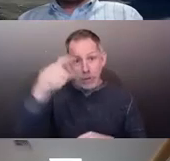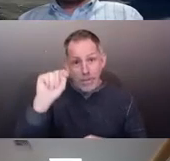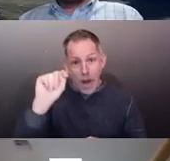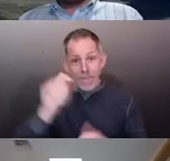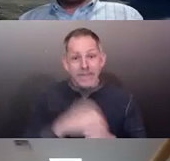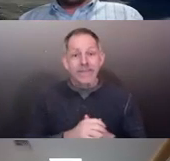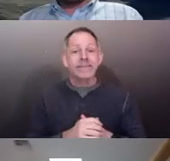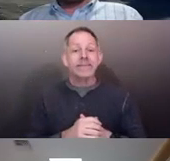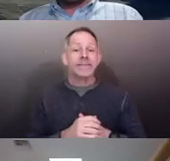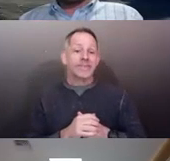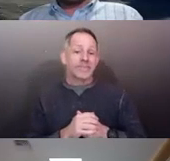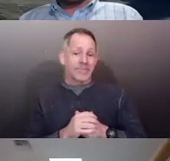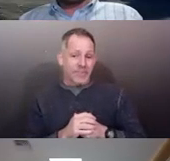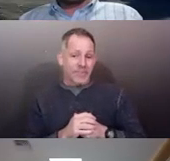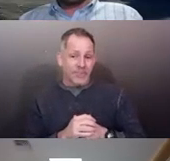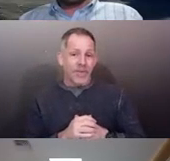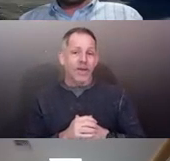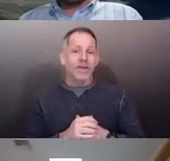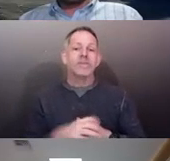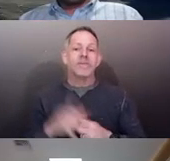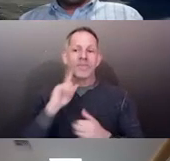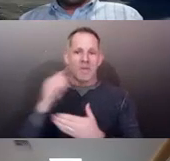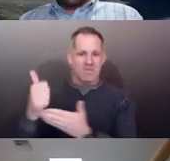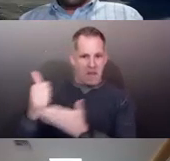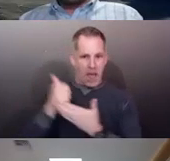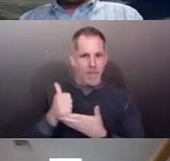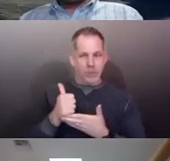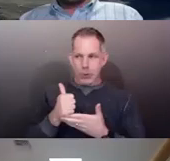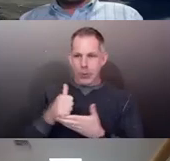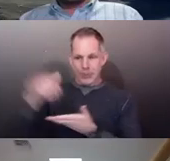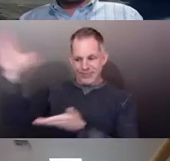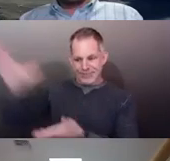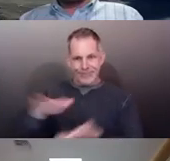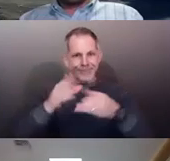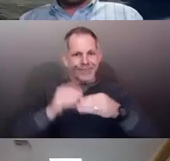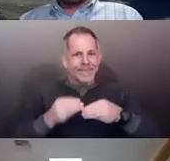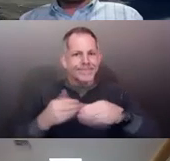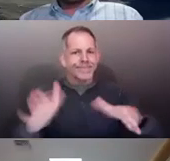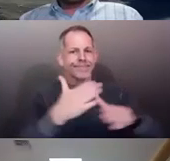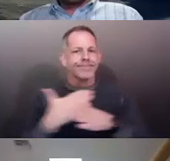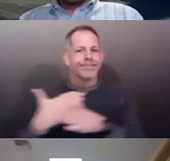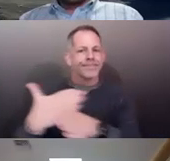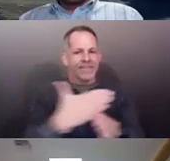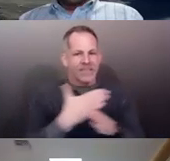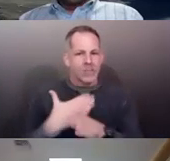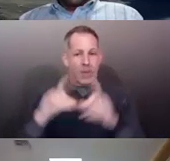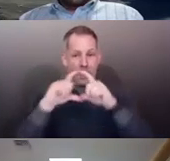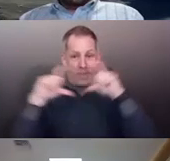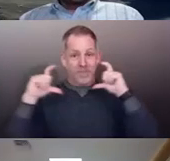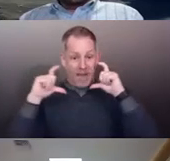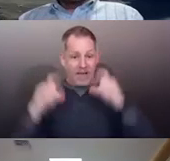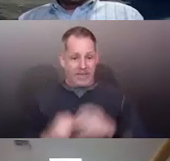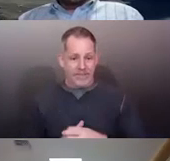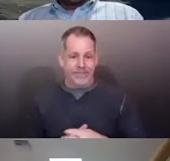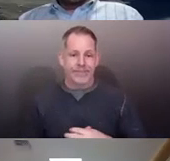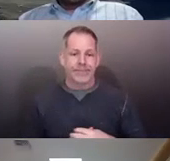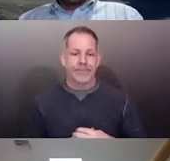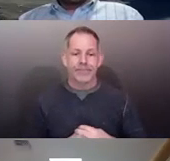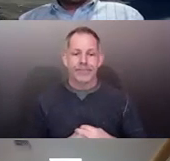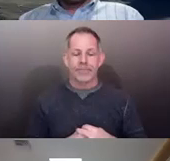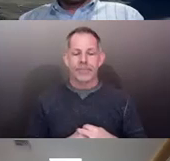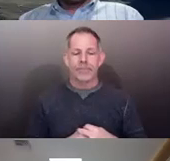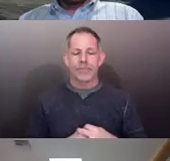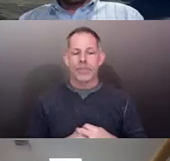about 850,000 face covers we procured out into our community members' hands. Next slide, please.